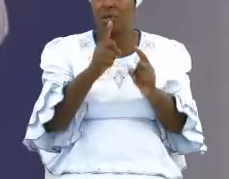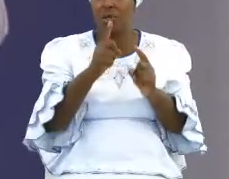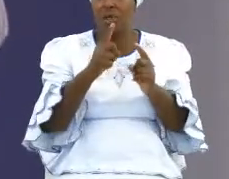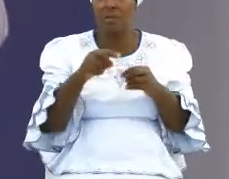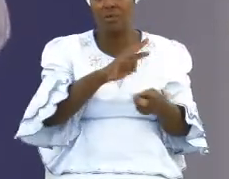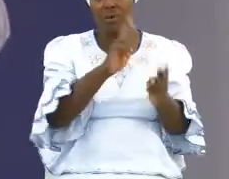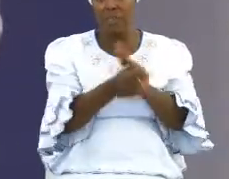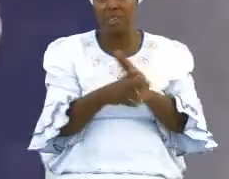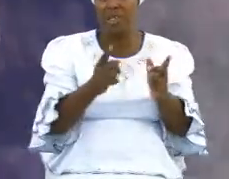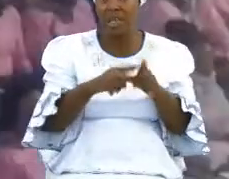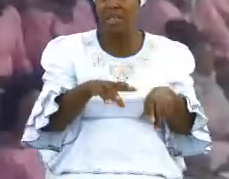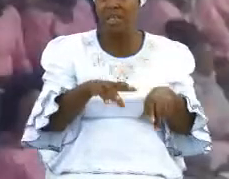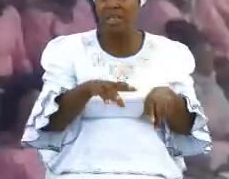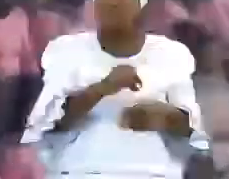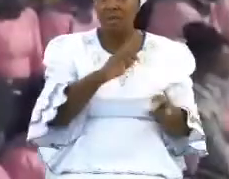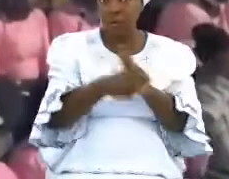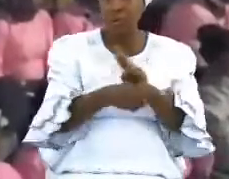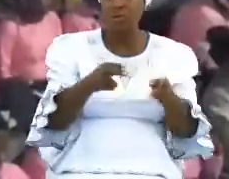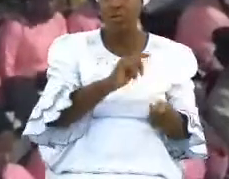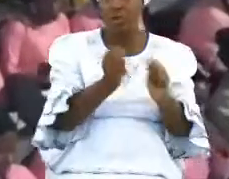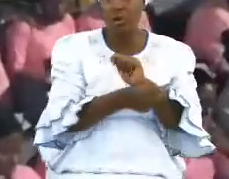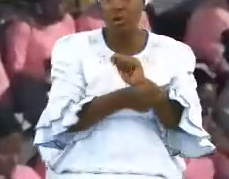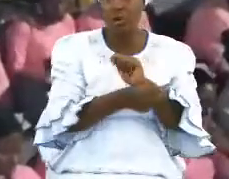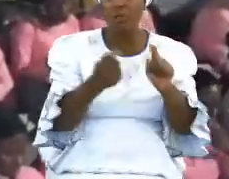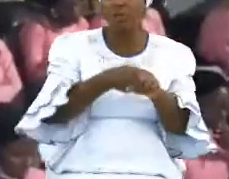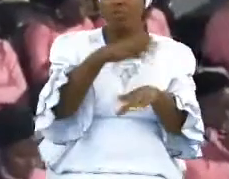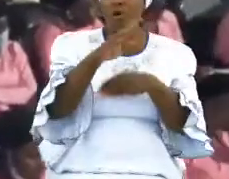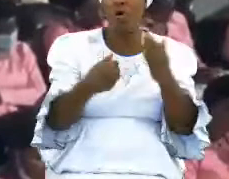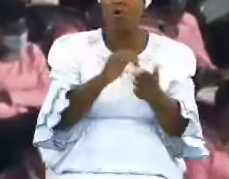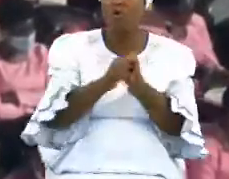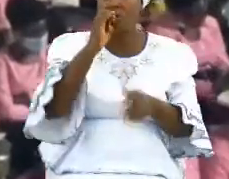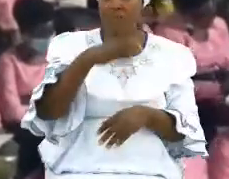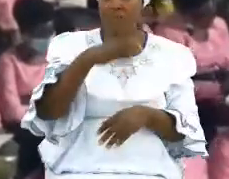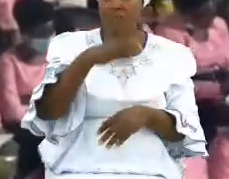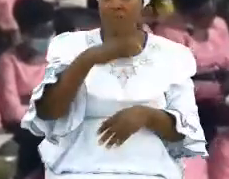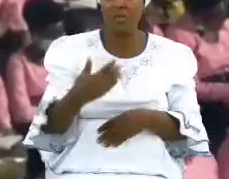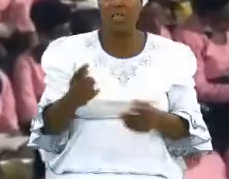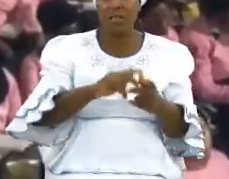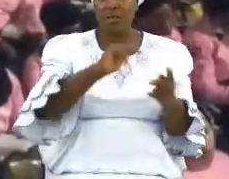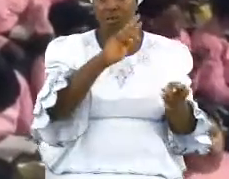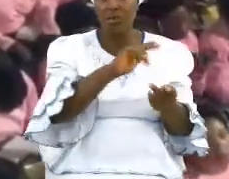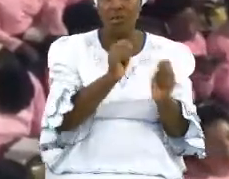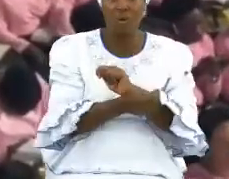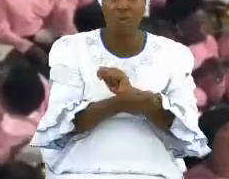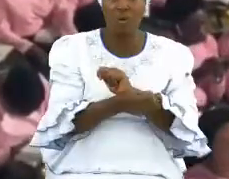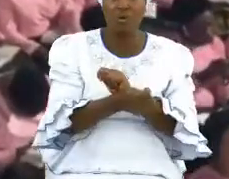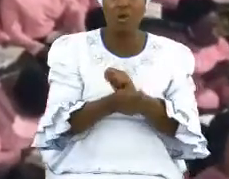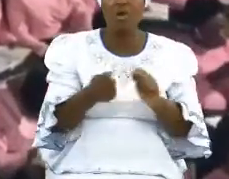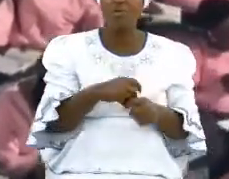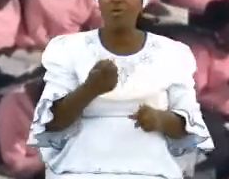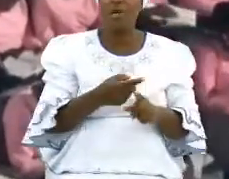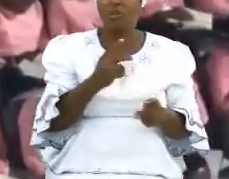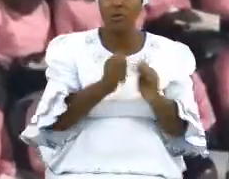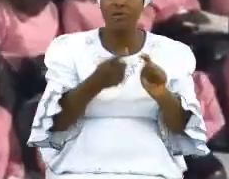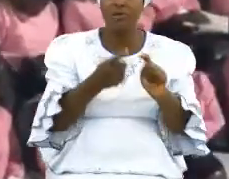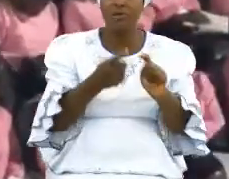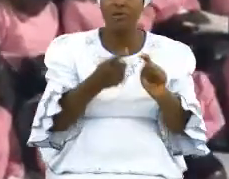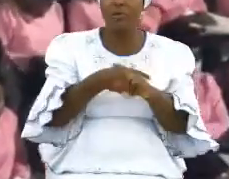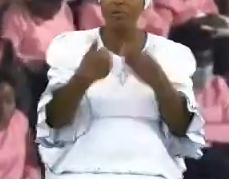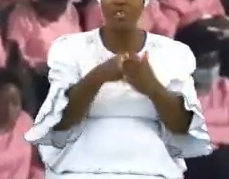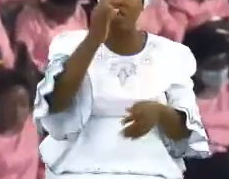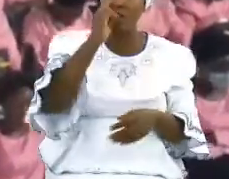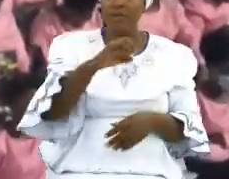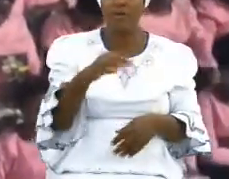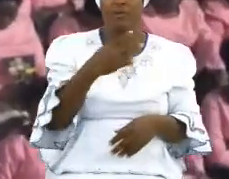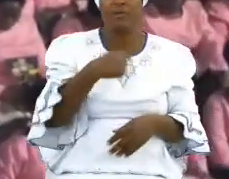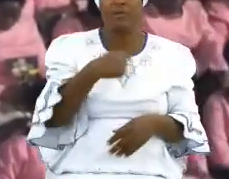with all their heart, and they turn unto the Lord, and they turn from the evil of the past, and they turn